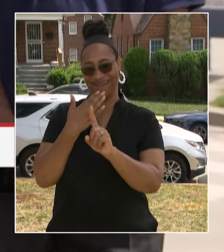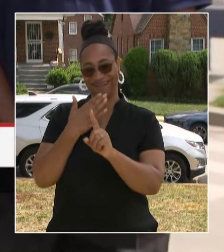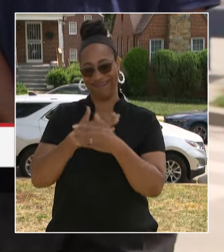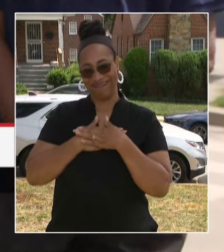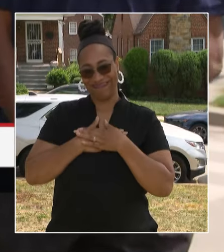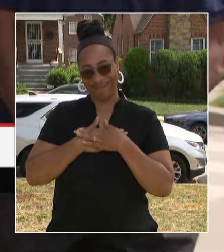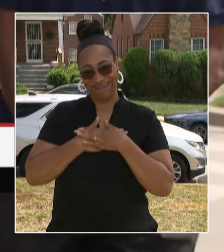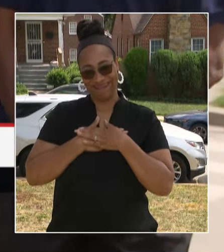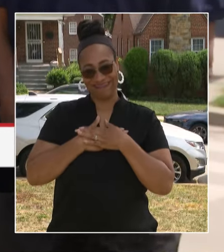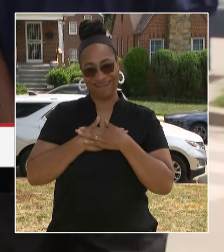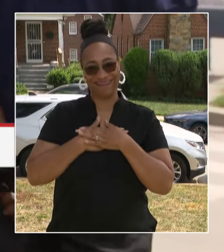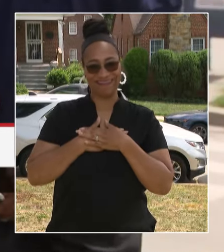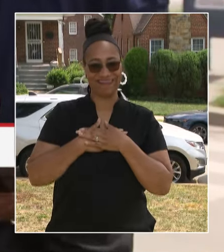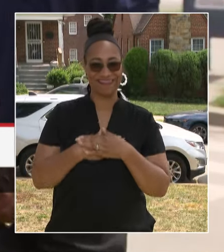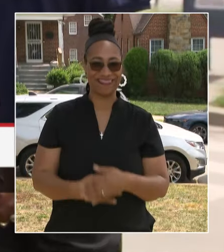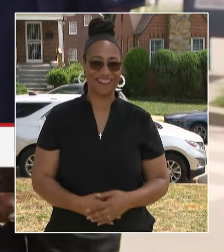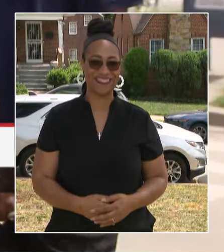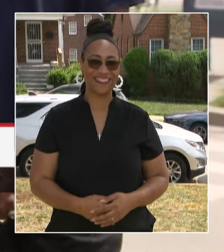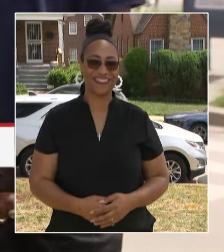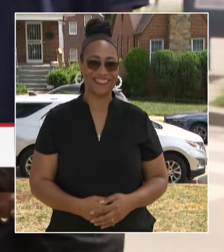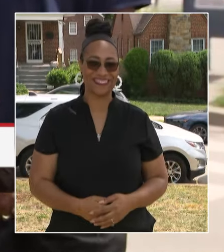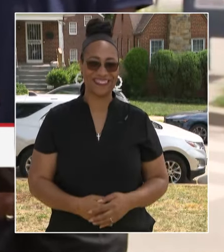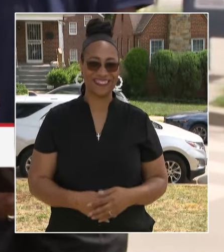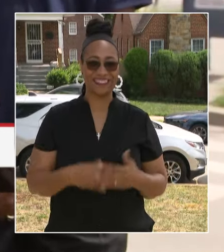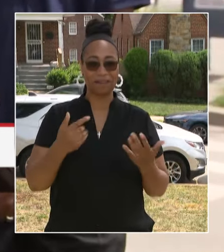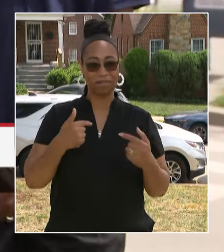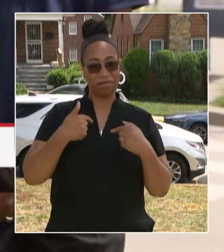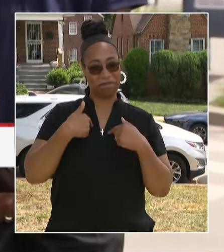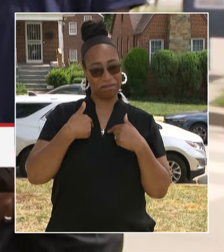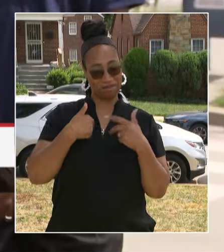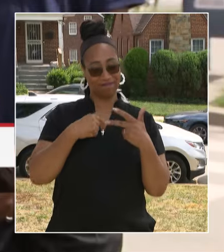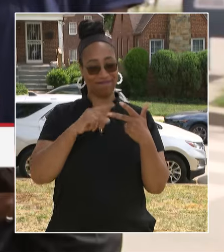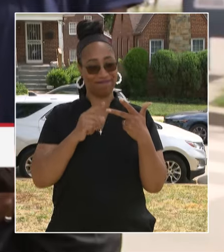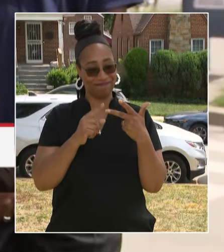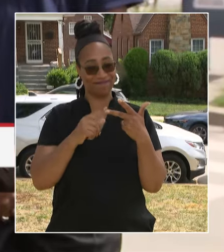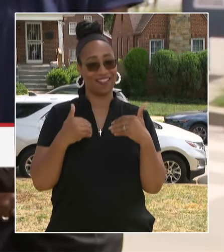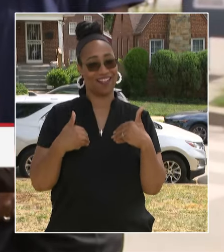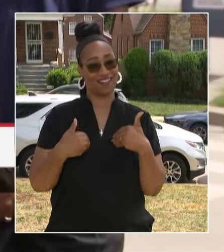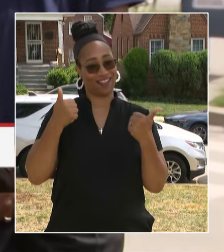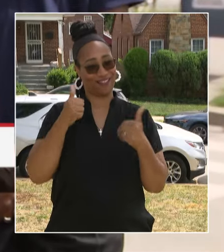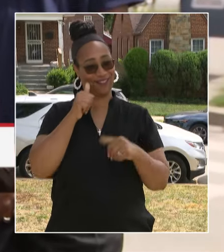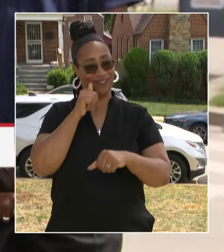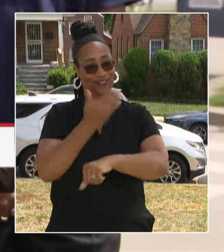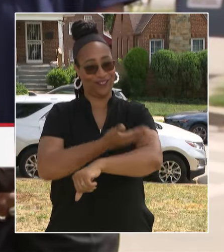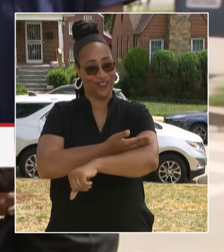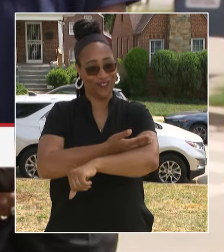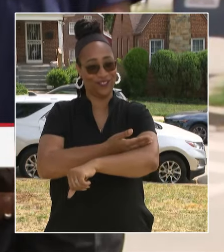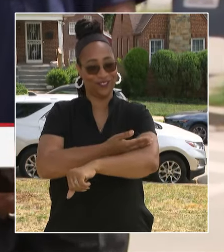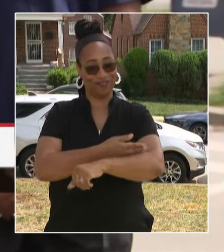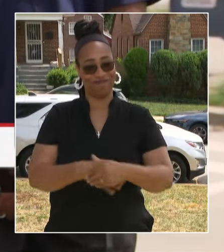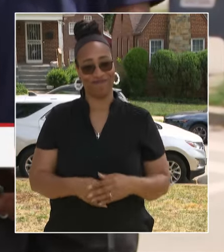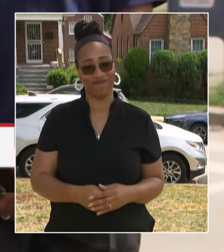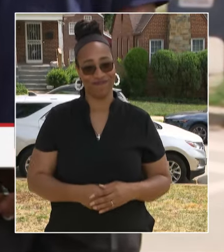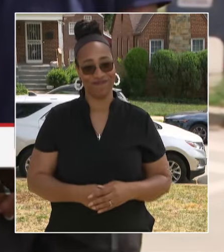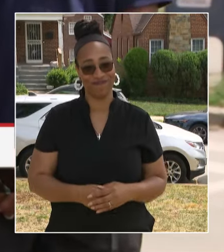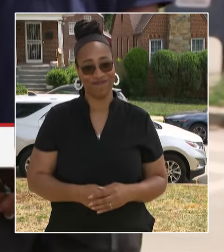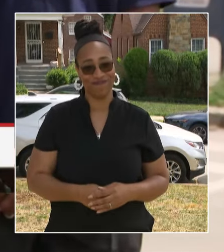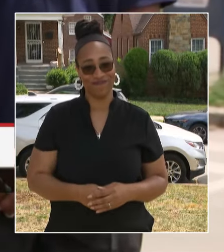I'm the youngest daughter of William and Dolores Spaulding, and I saw a lot